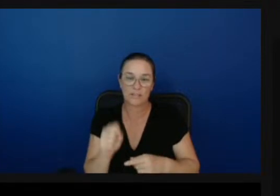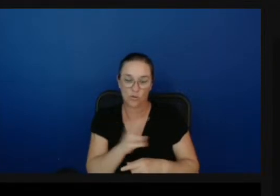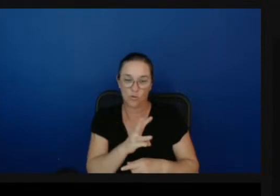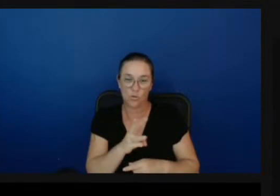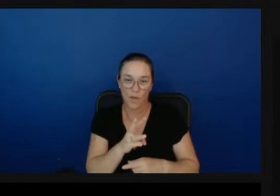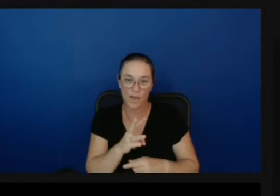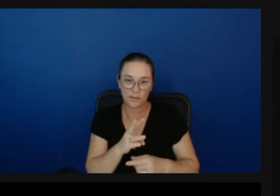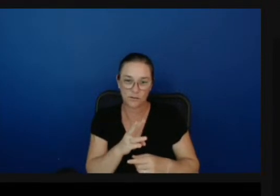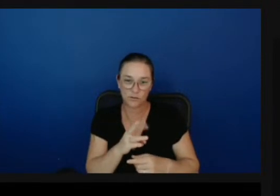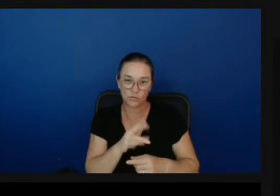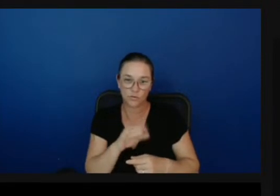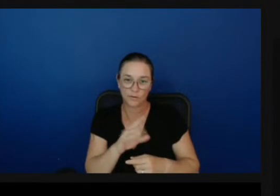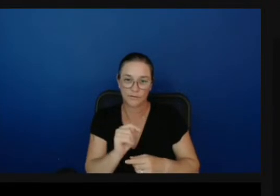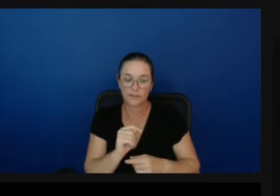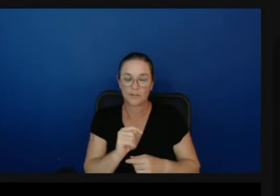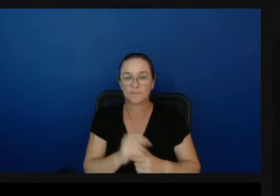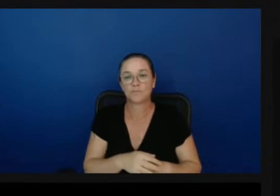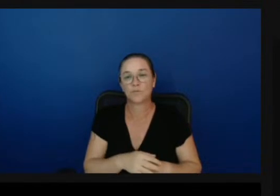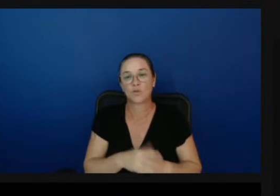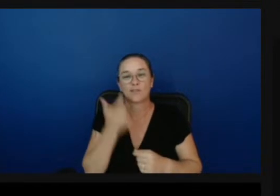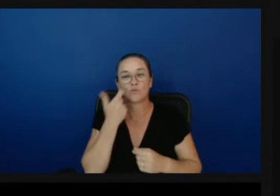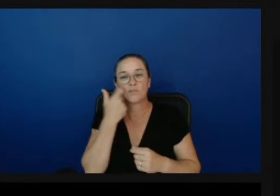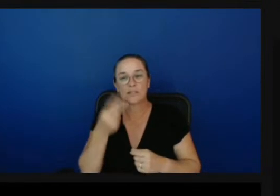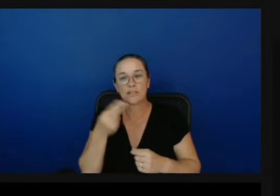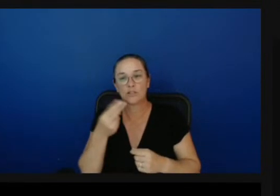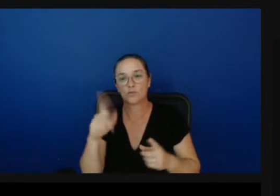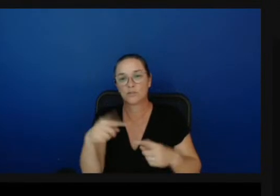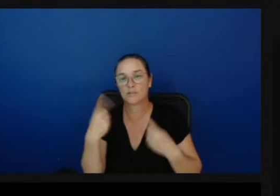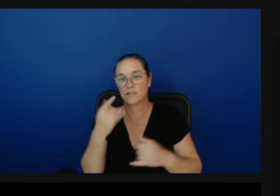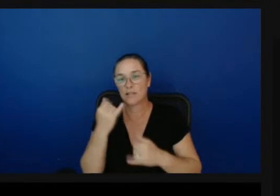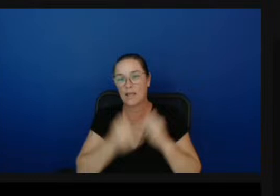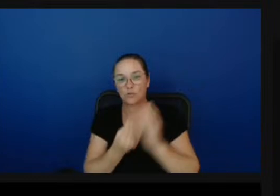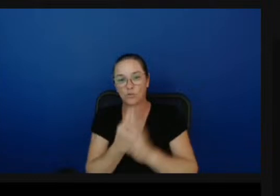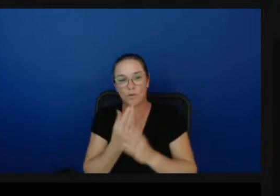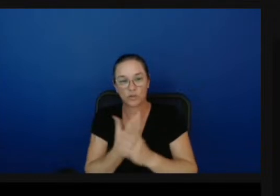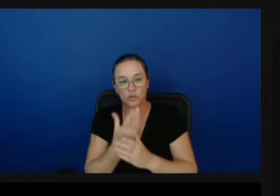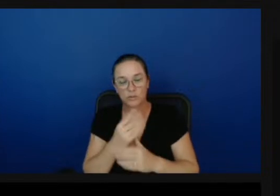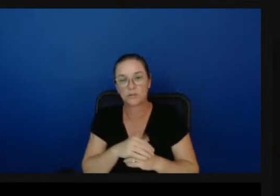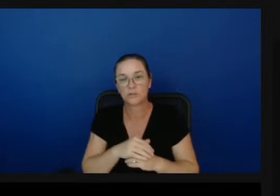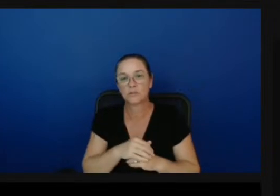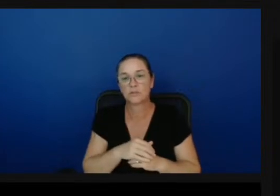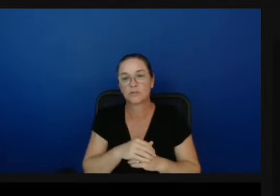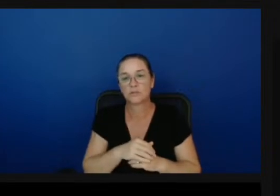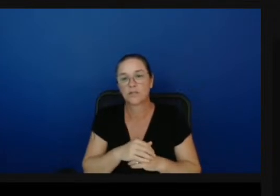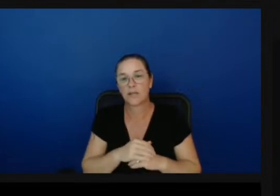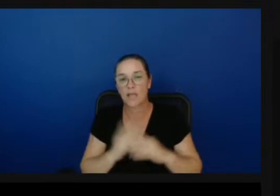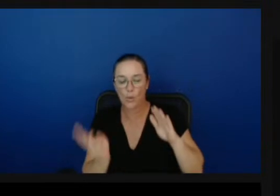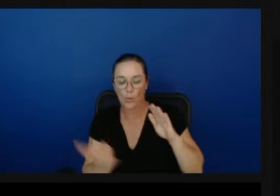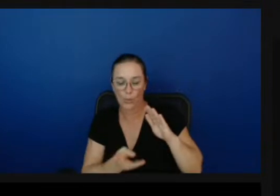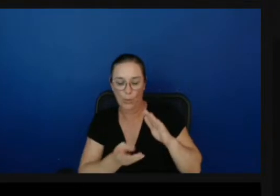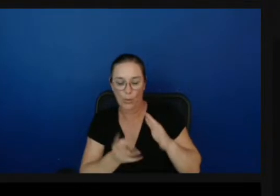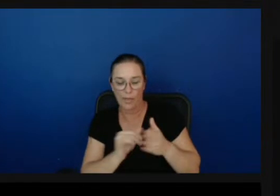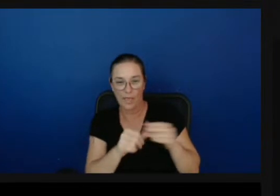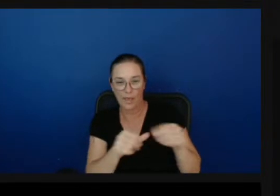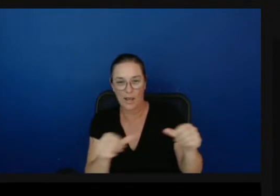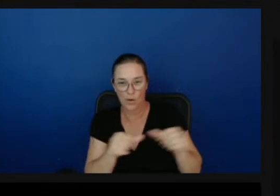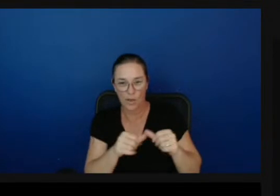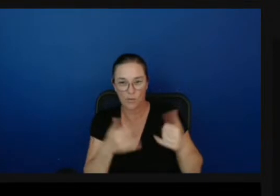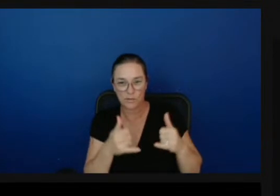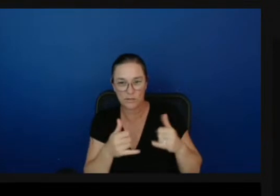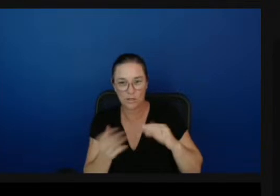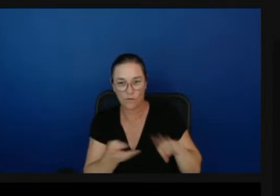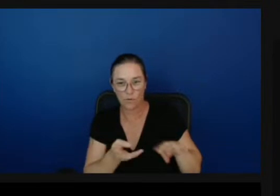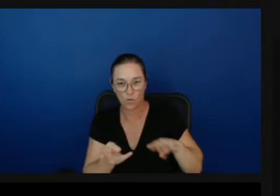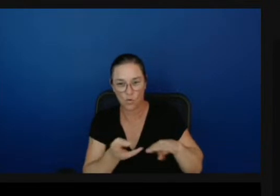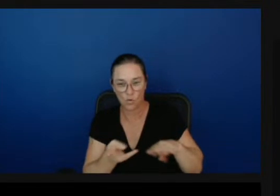3rd. So that's the recent history since the last eruption. The magma that flushed out to that area was still feeding down into there, but